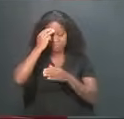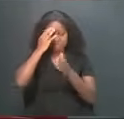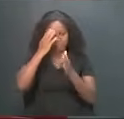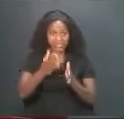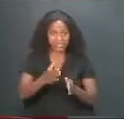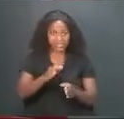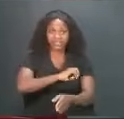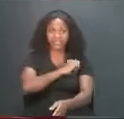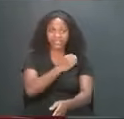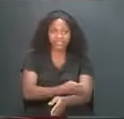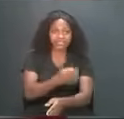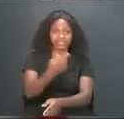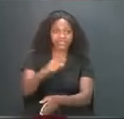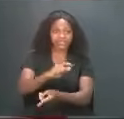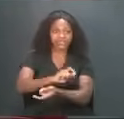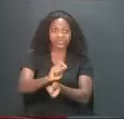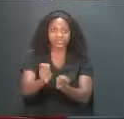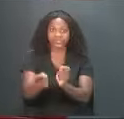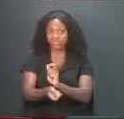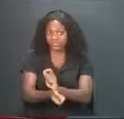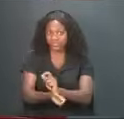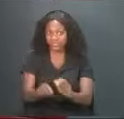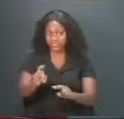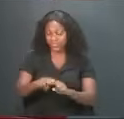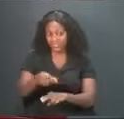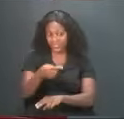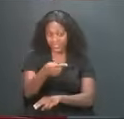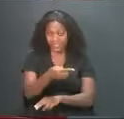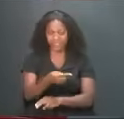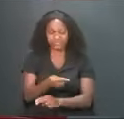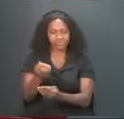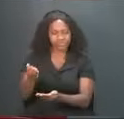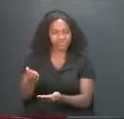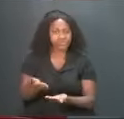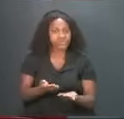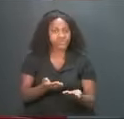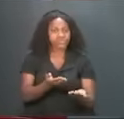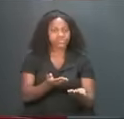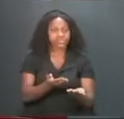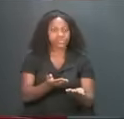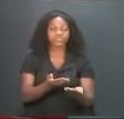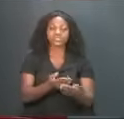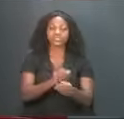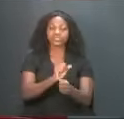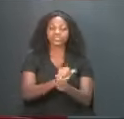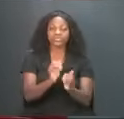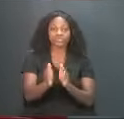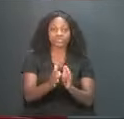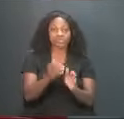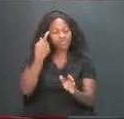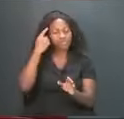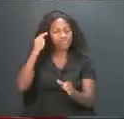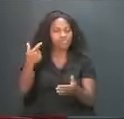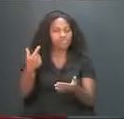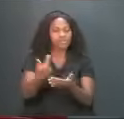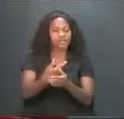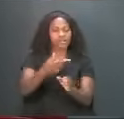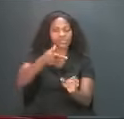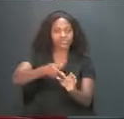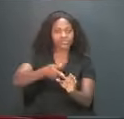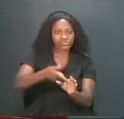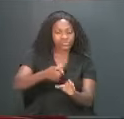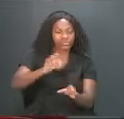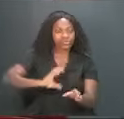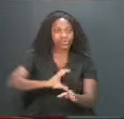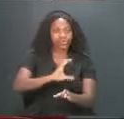for Energy and Green Transition, who is in the chamber, to lay the work program of the Ghana National Petroleum Corporation on